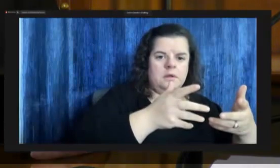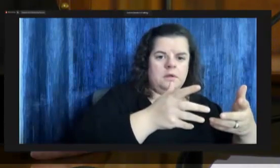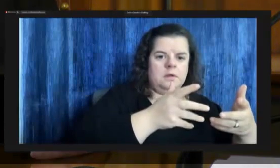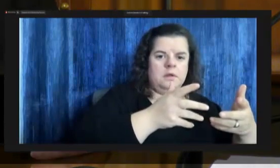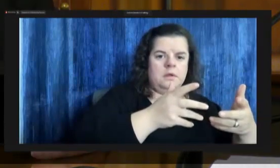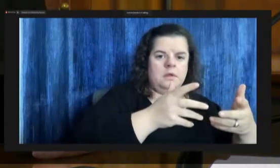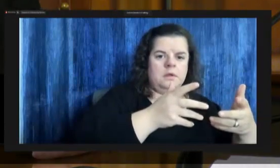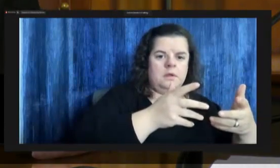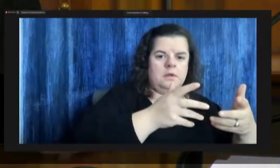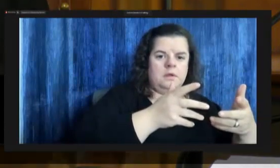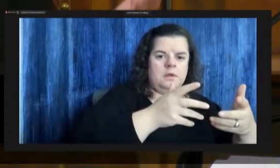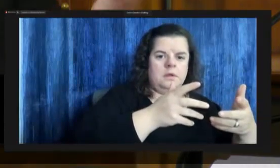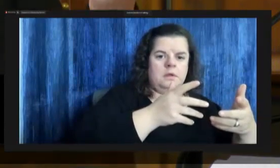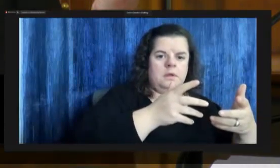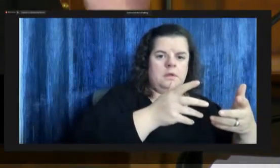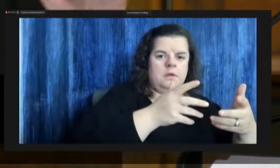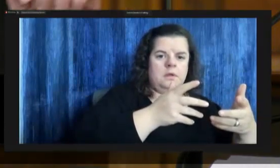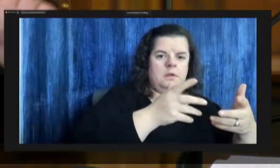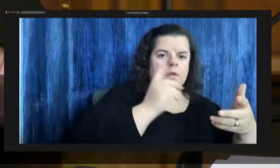to do that,